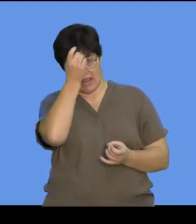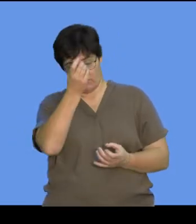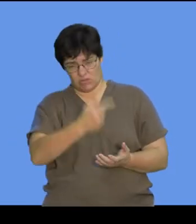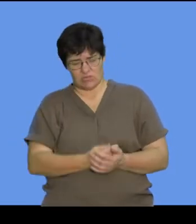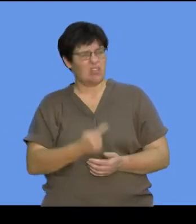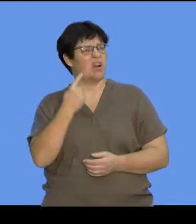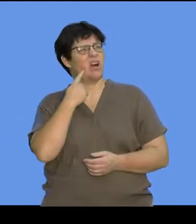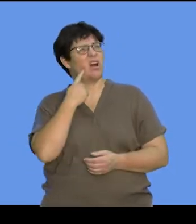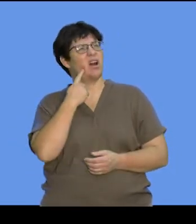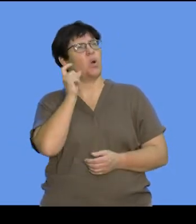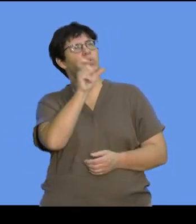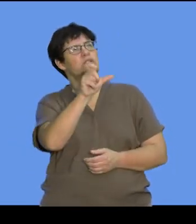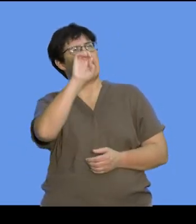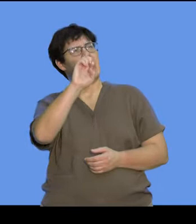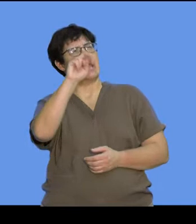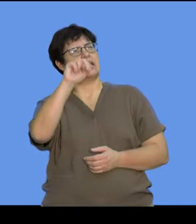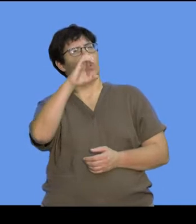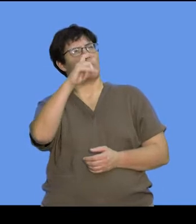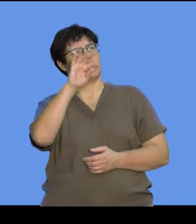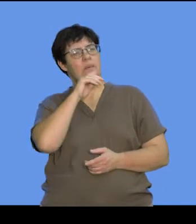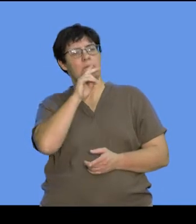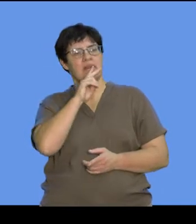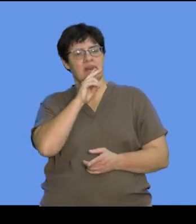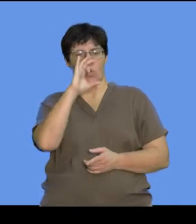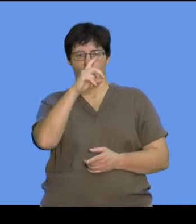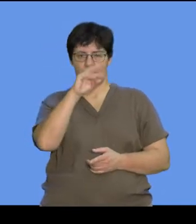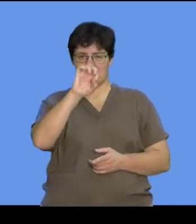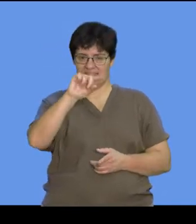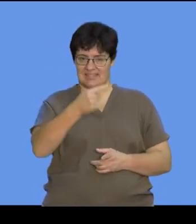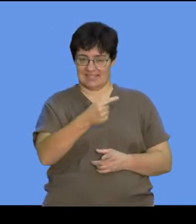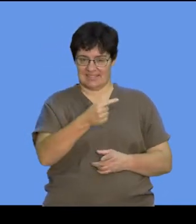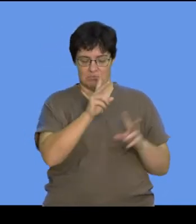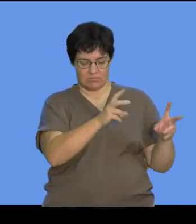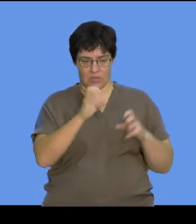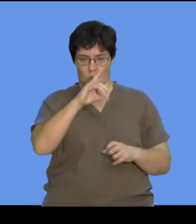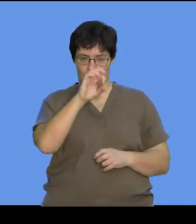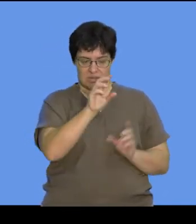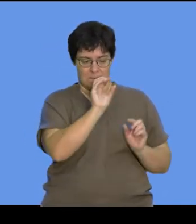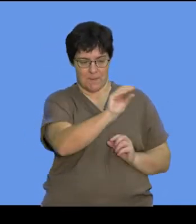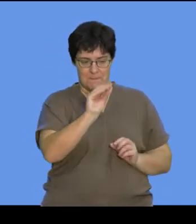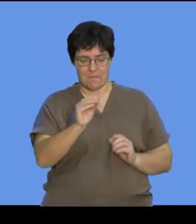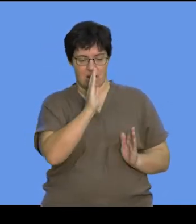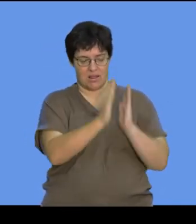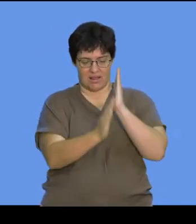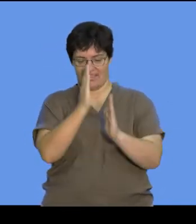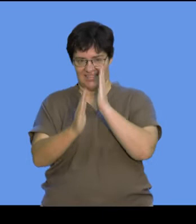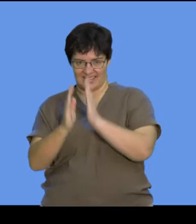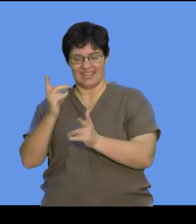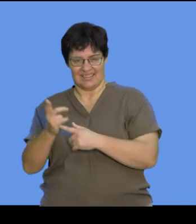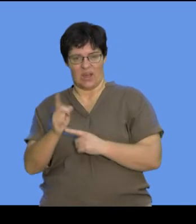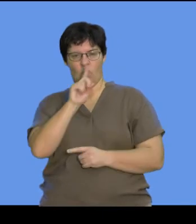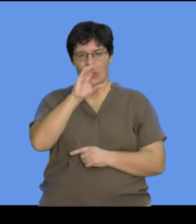if you think about the word encoding, it comes from the word coding. So essentially, the sequence of bases in a